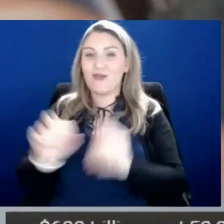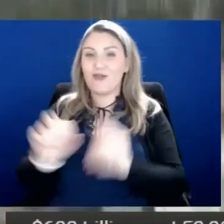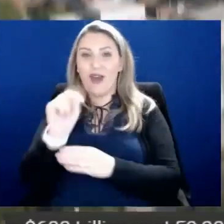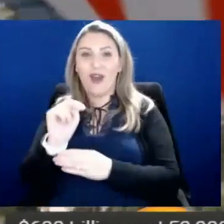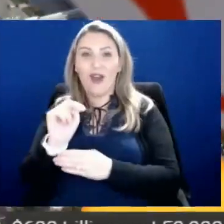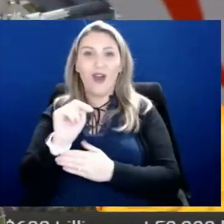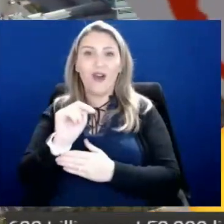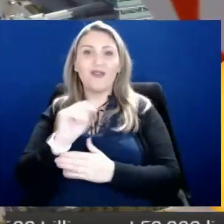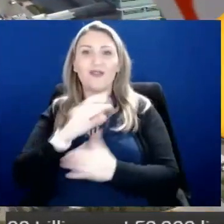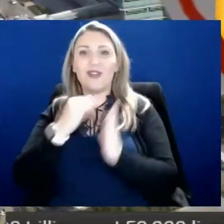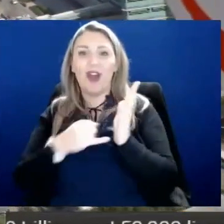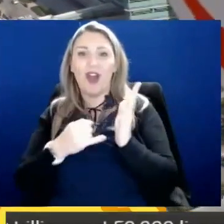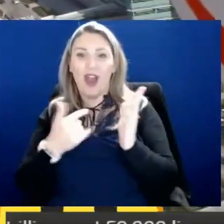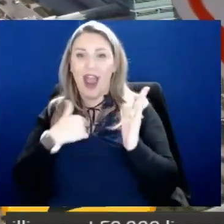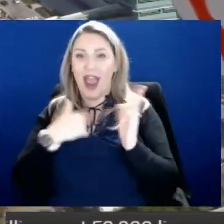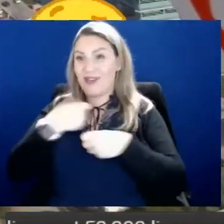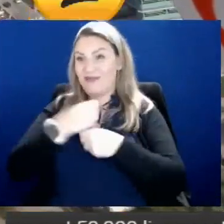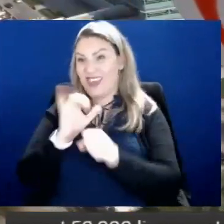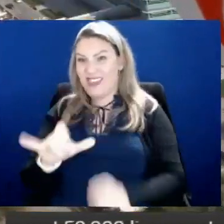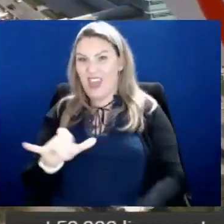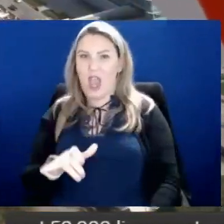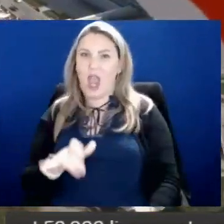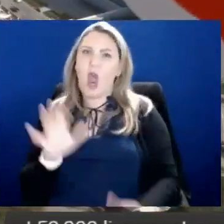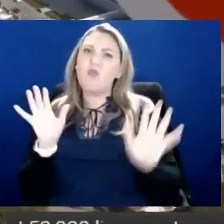do you think?